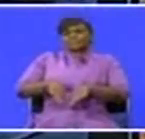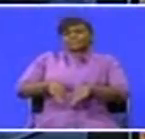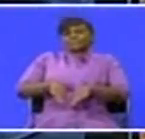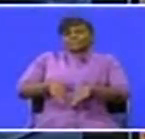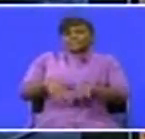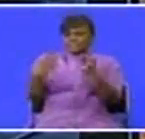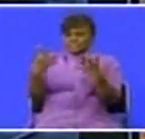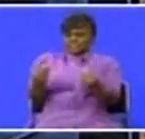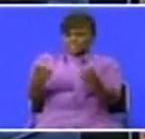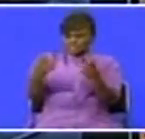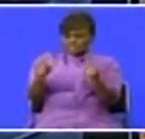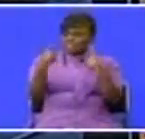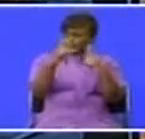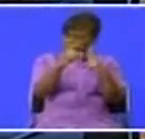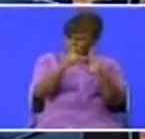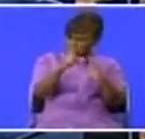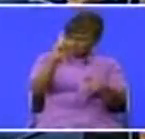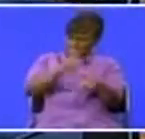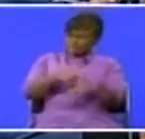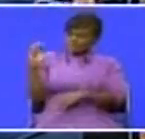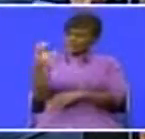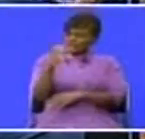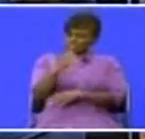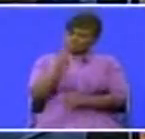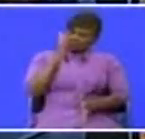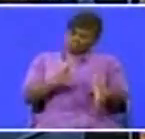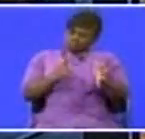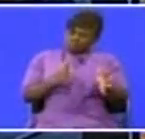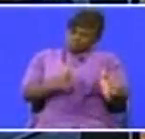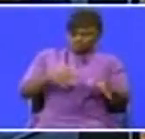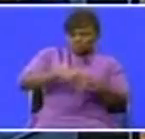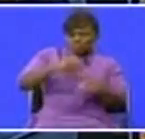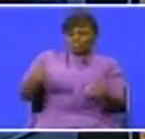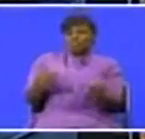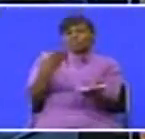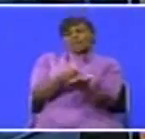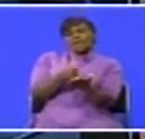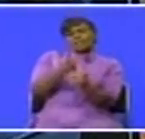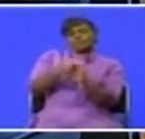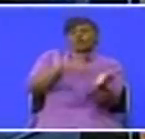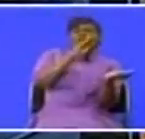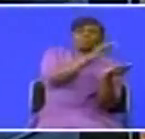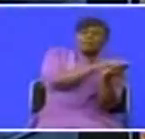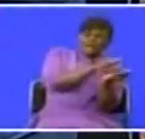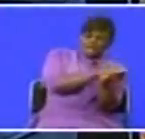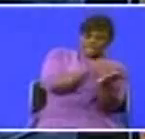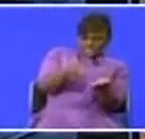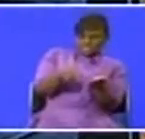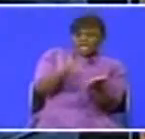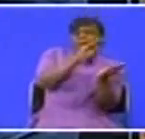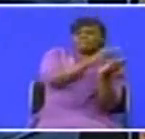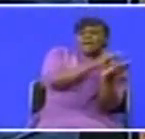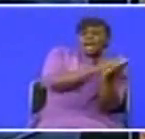in simple terms, it's when customers rush to withdraw money from a bank that eventually causes a bank run.